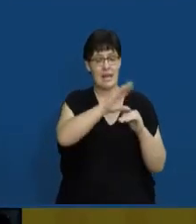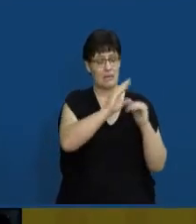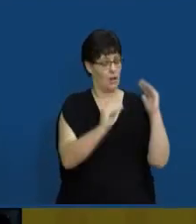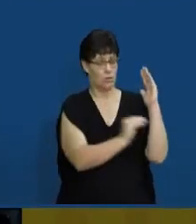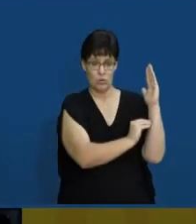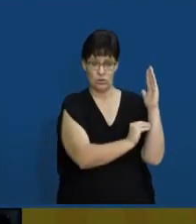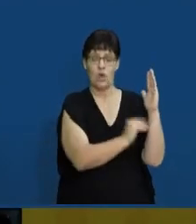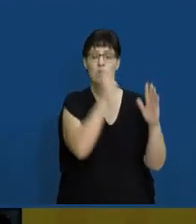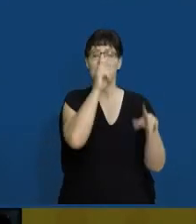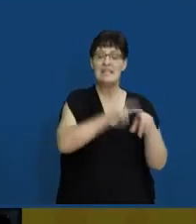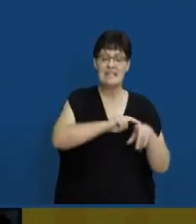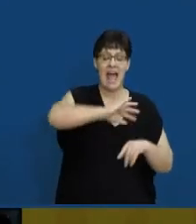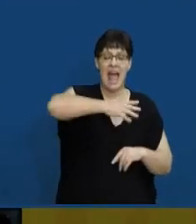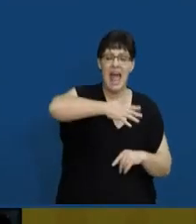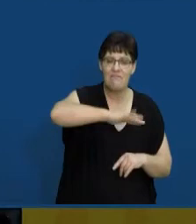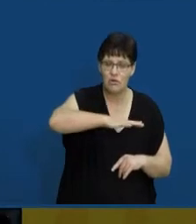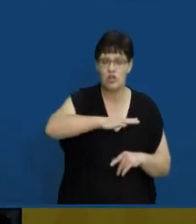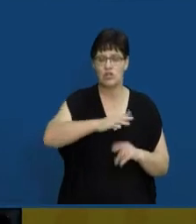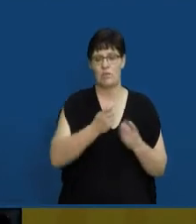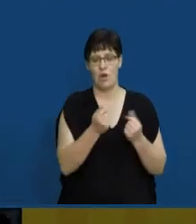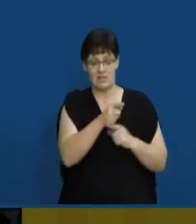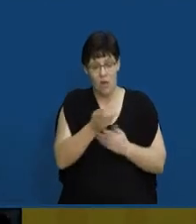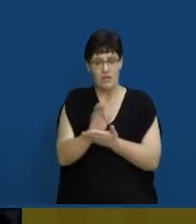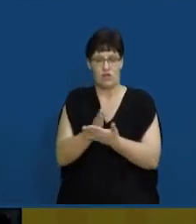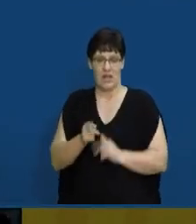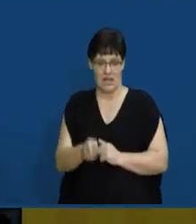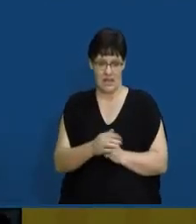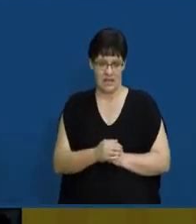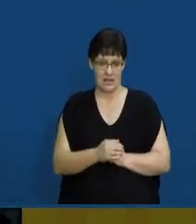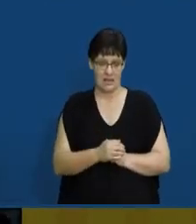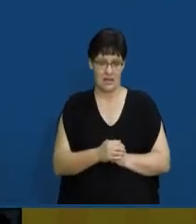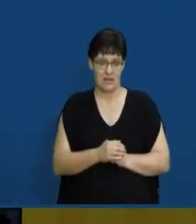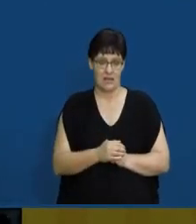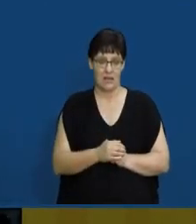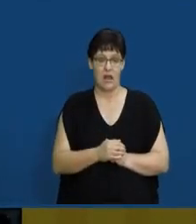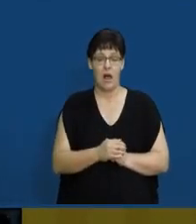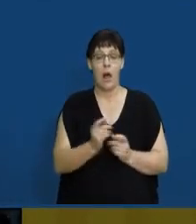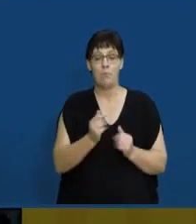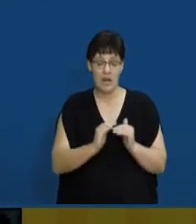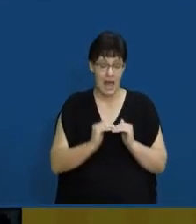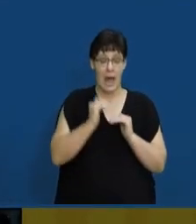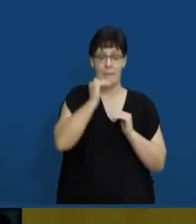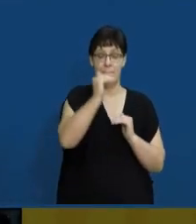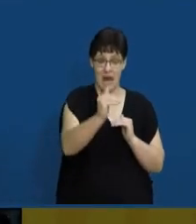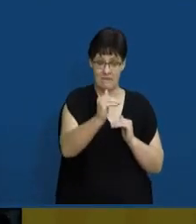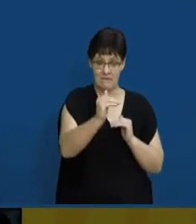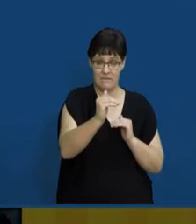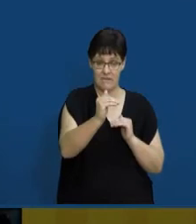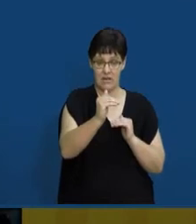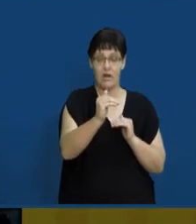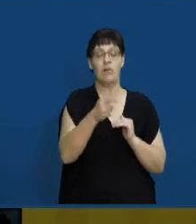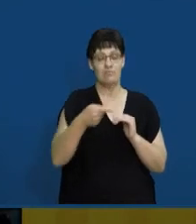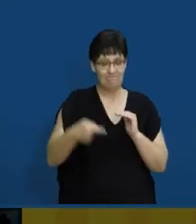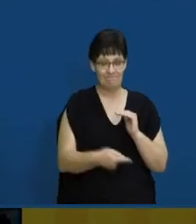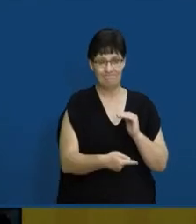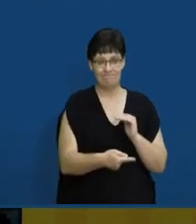the average price of those shares. The price above the average price will go into